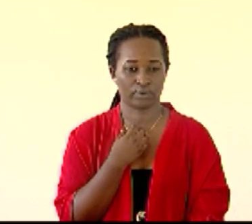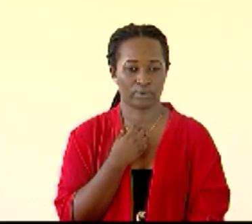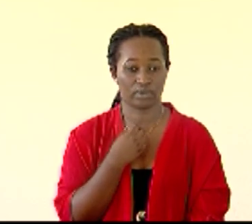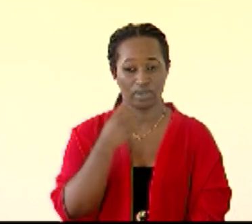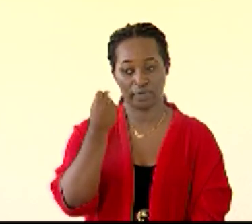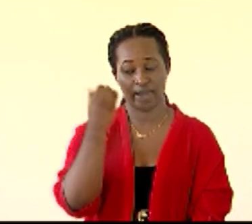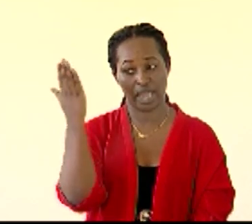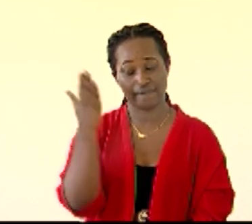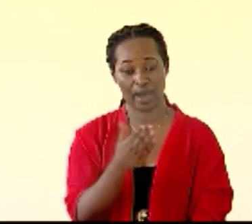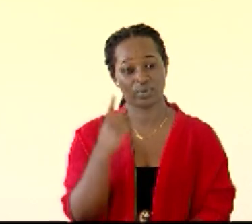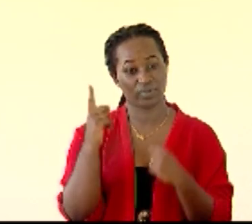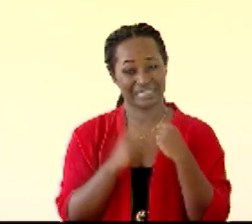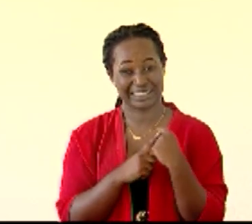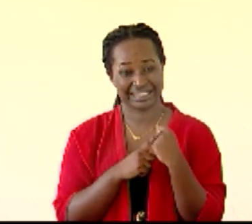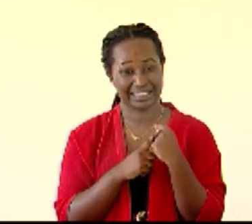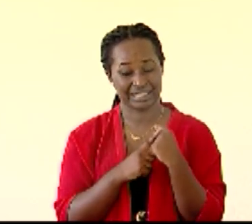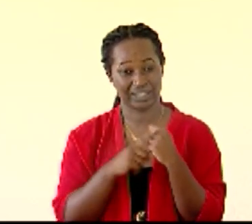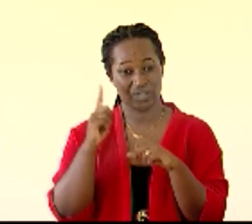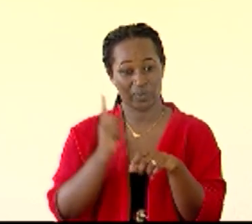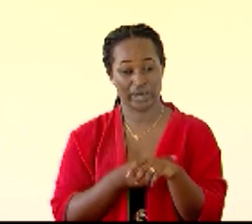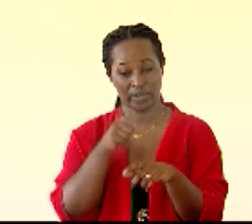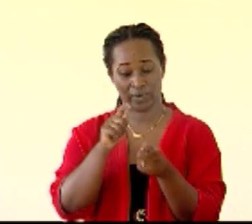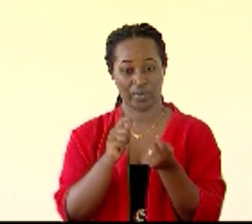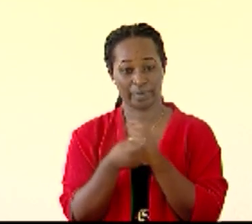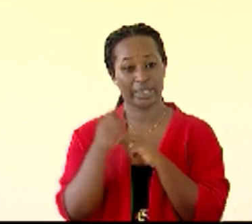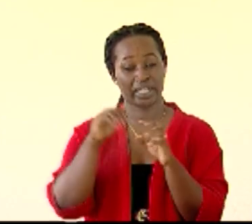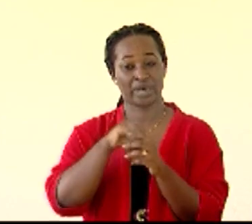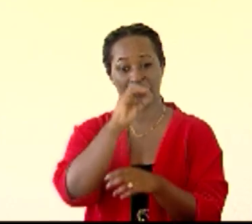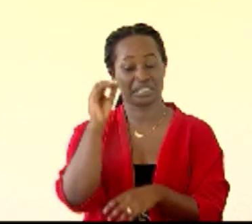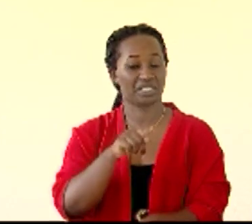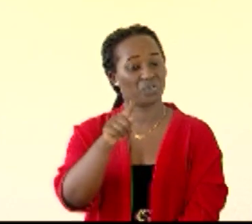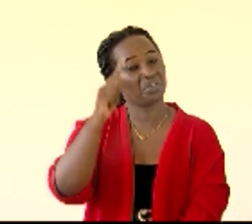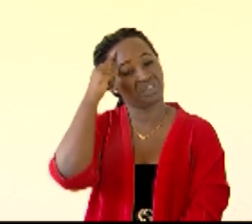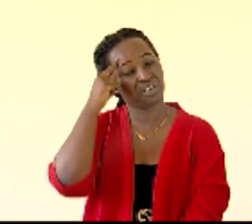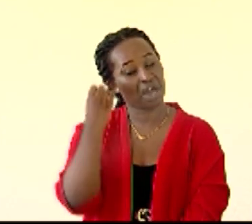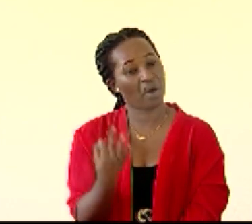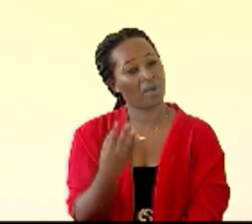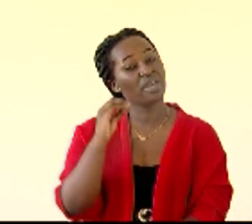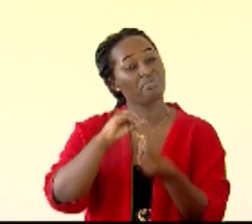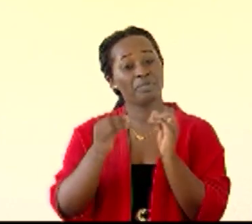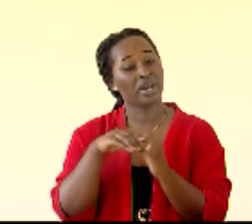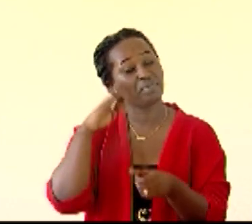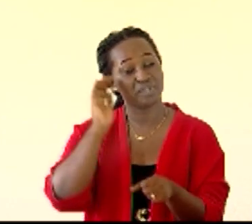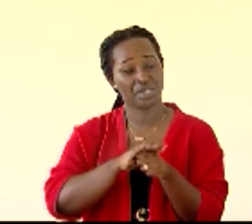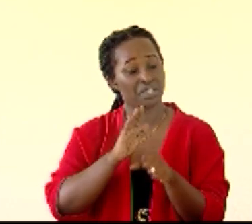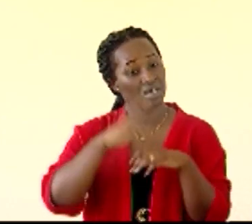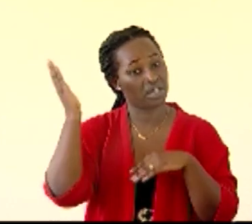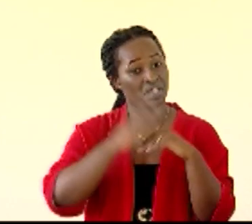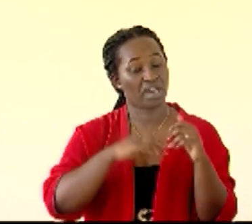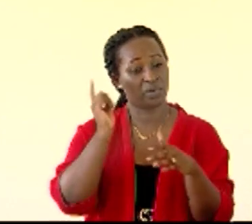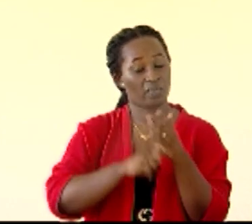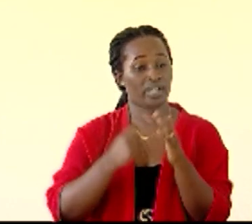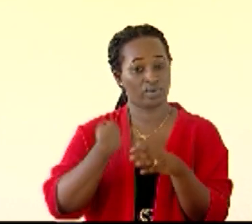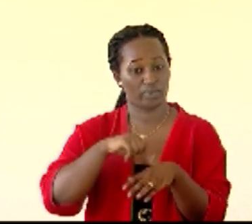5 out of 6. So when you convert this into percent, you can imagine a greater part of what we have here is